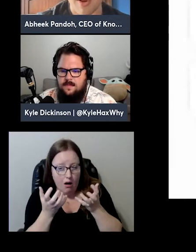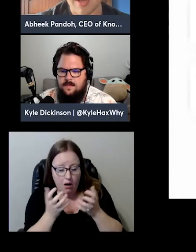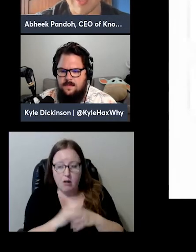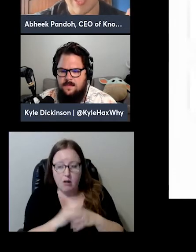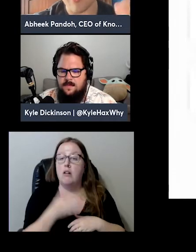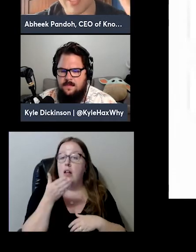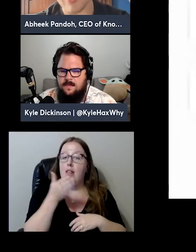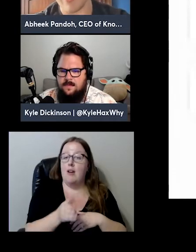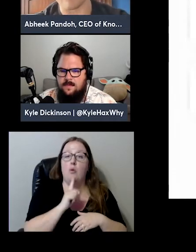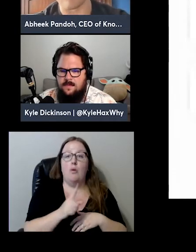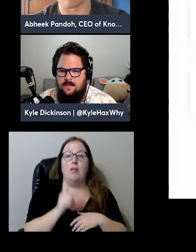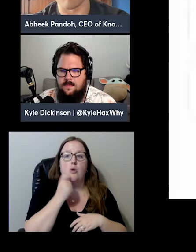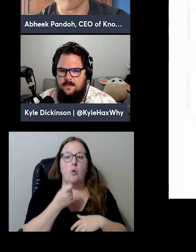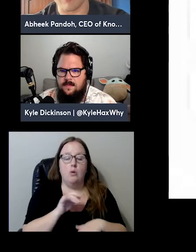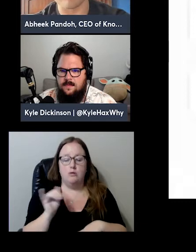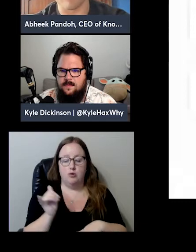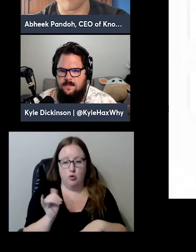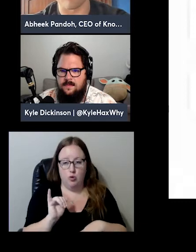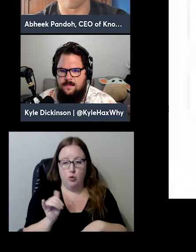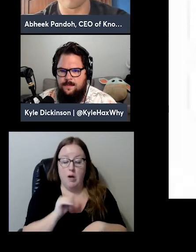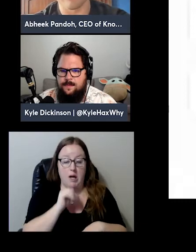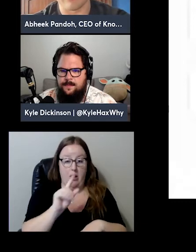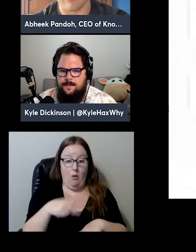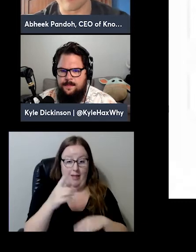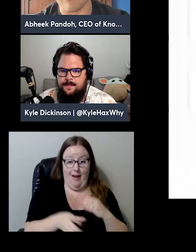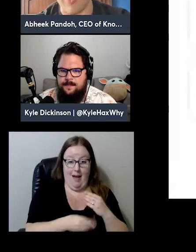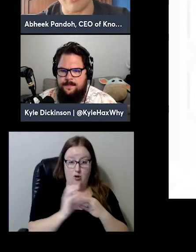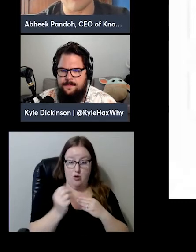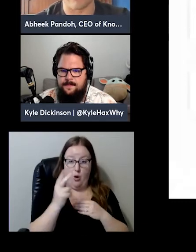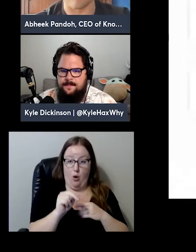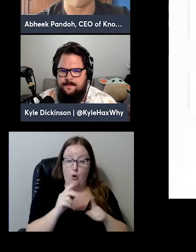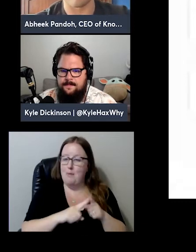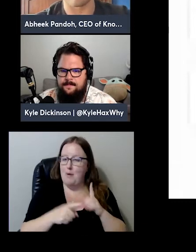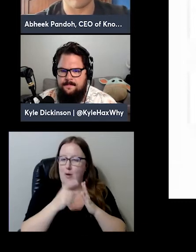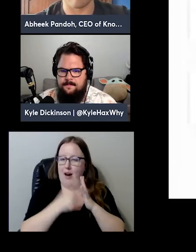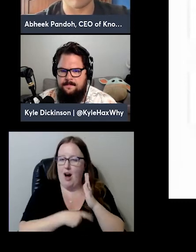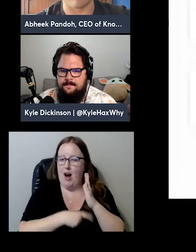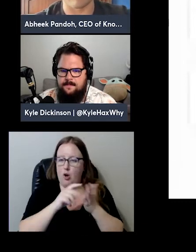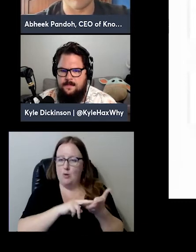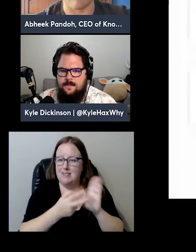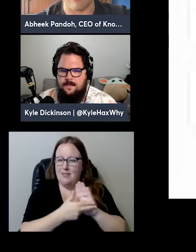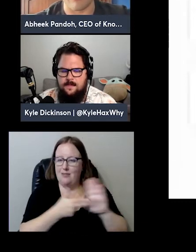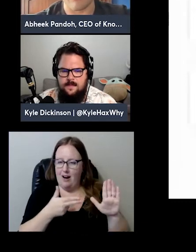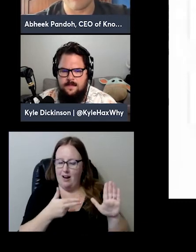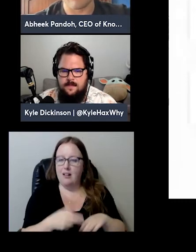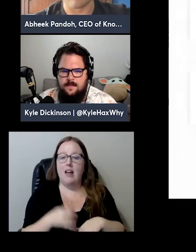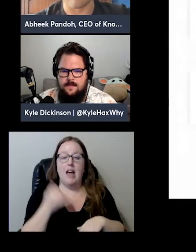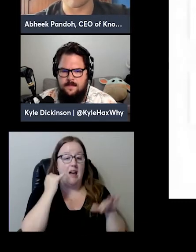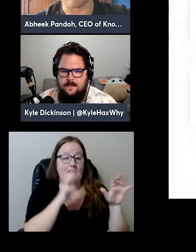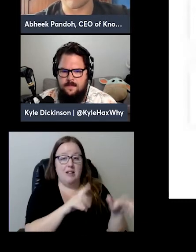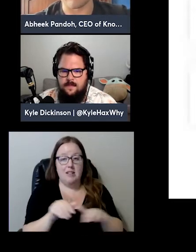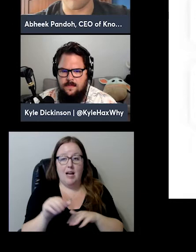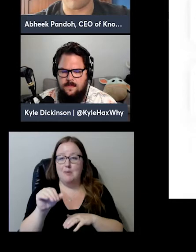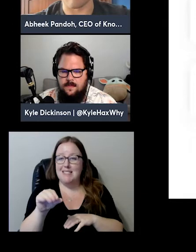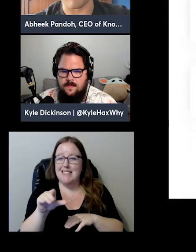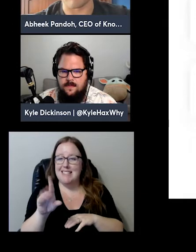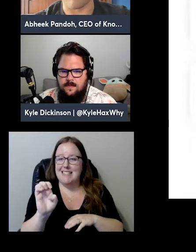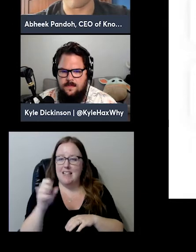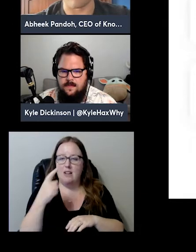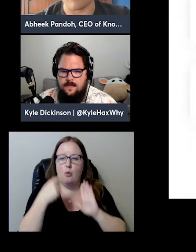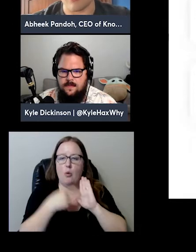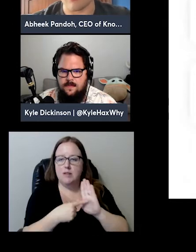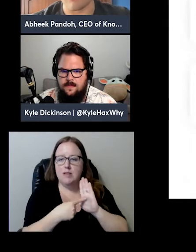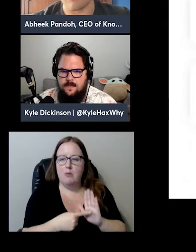cool part. Not only can you add your own, but we actually auto define. So like if say I typed in succeed, right? You can get an